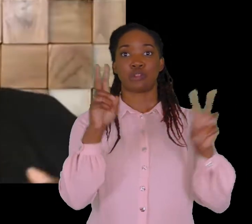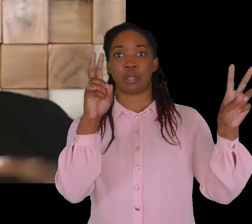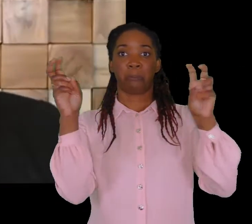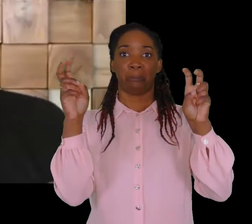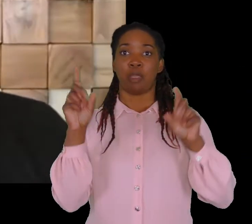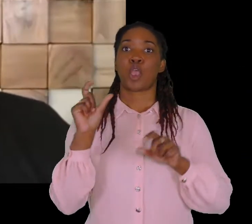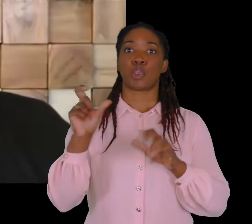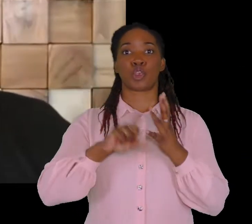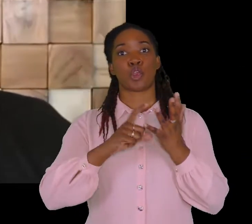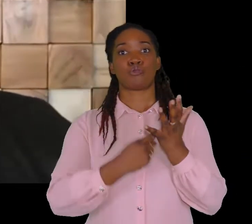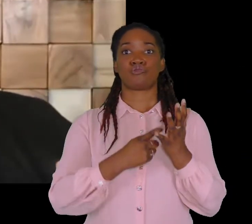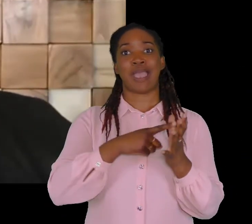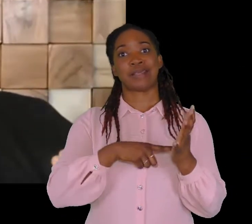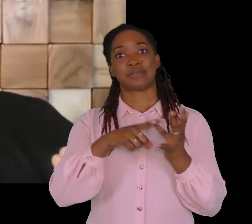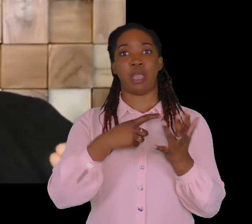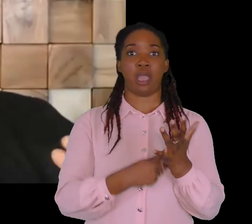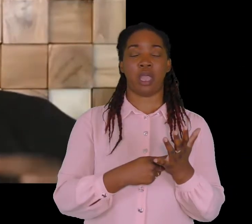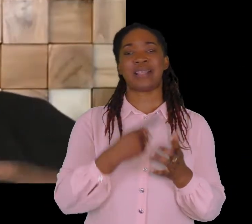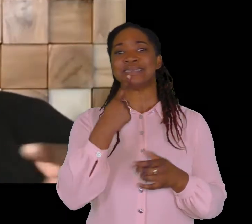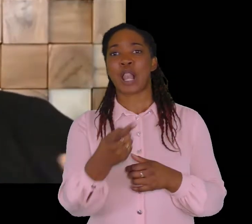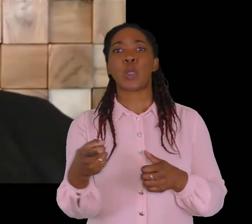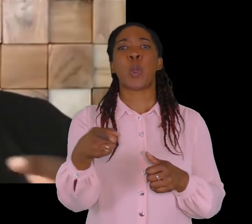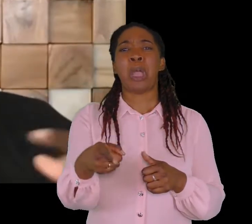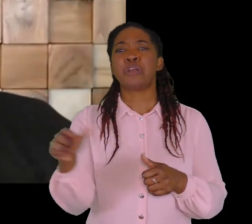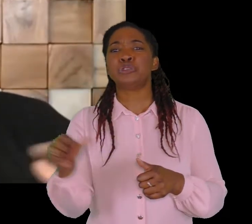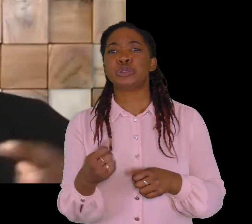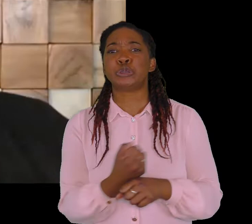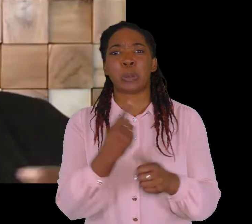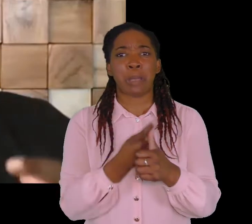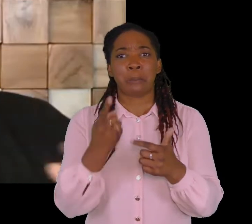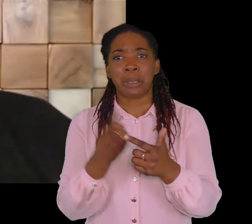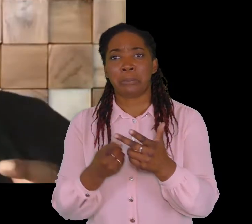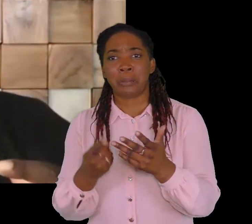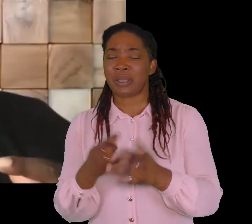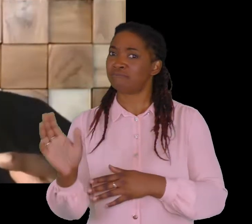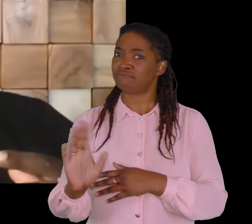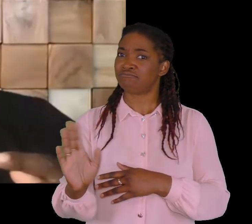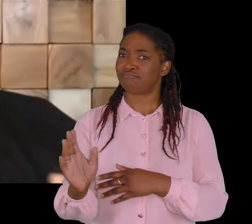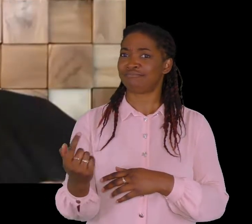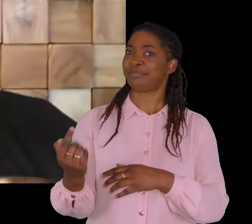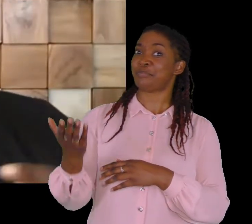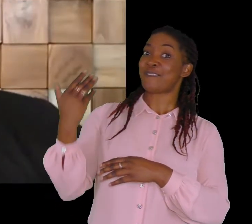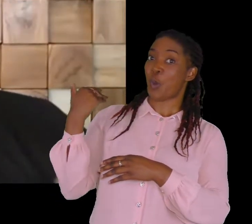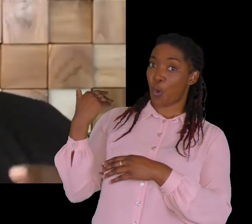this moment of the emerging of curatorial practice and